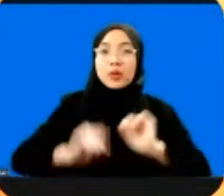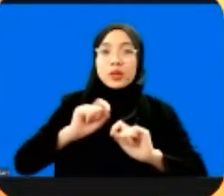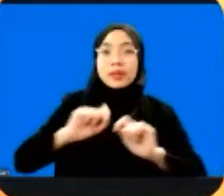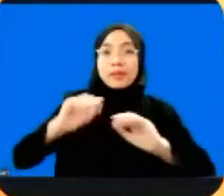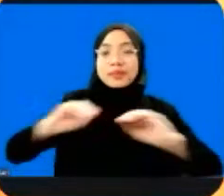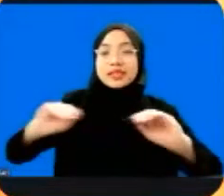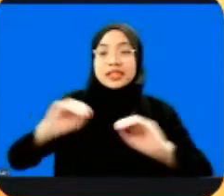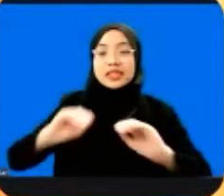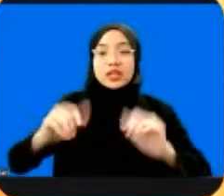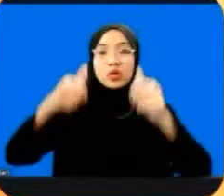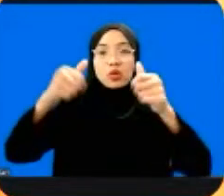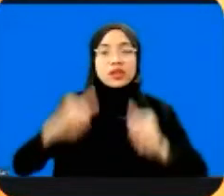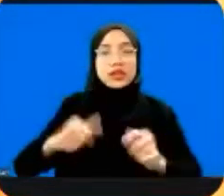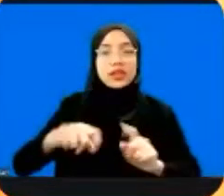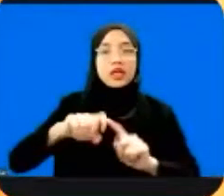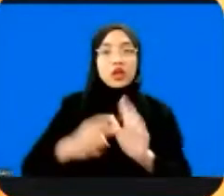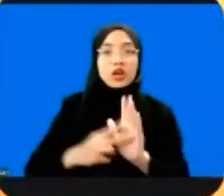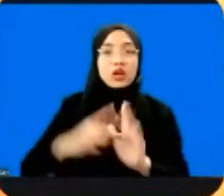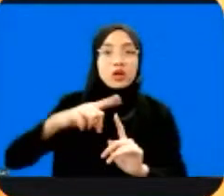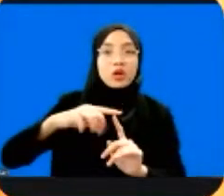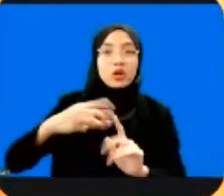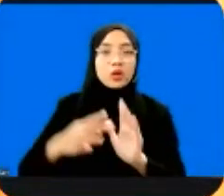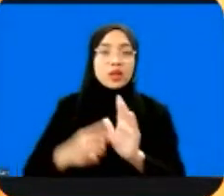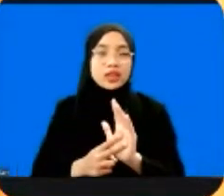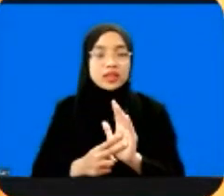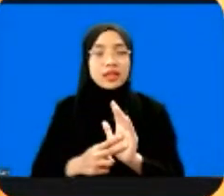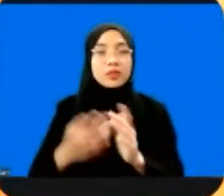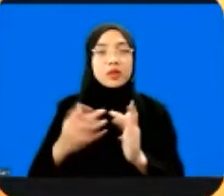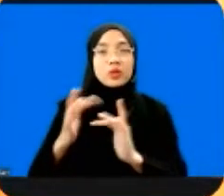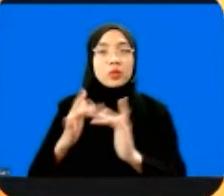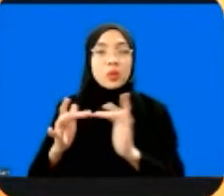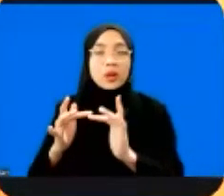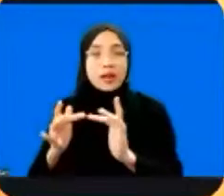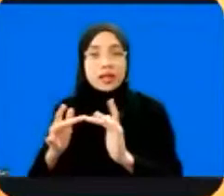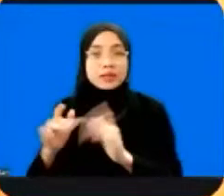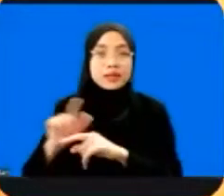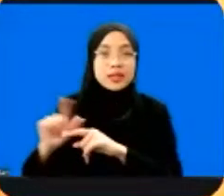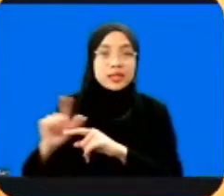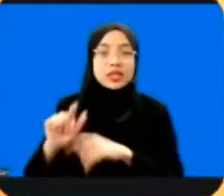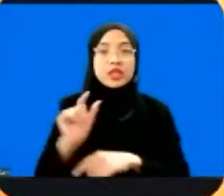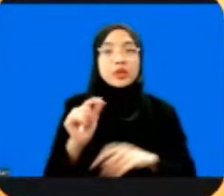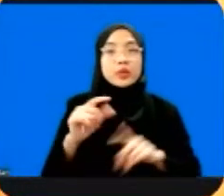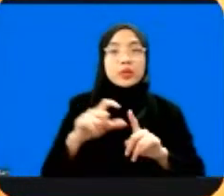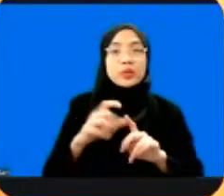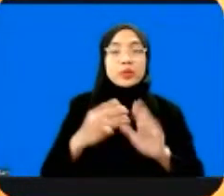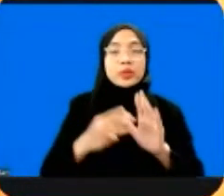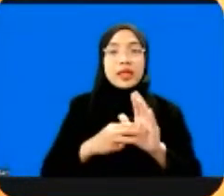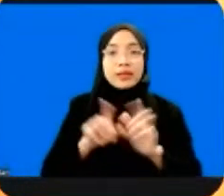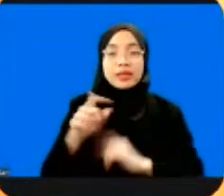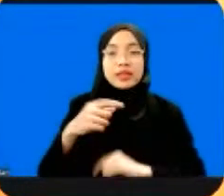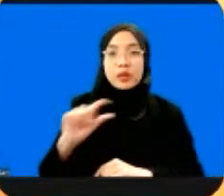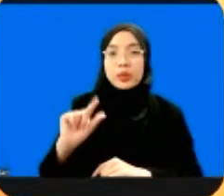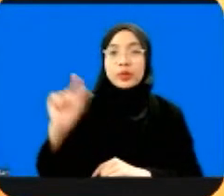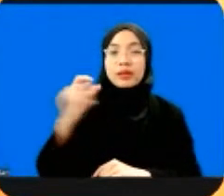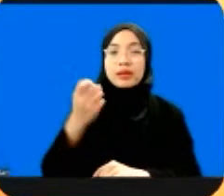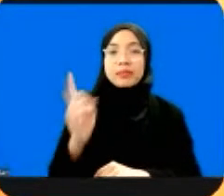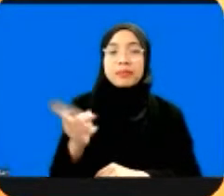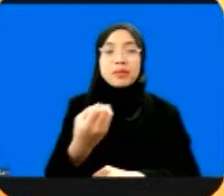Udemy for Hoaks and invite resource person from various organizations like